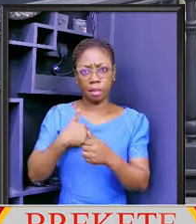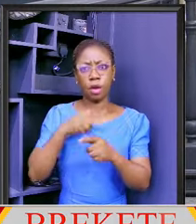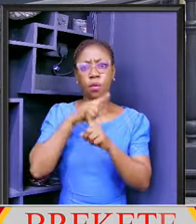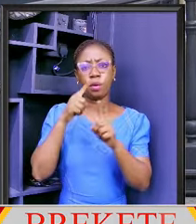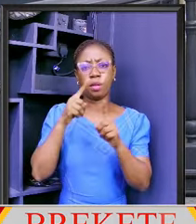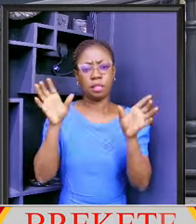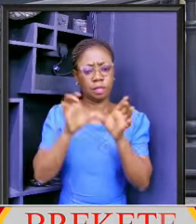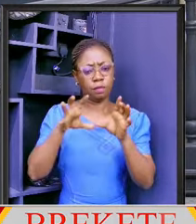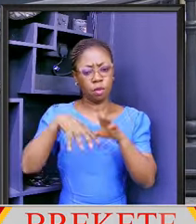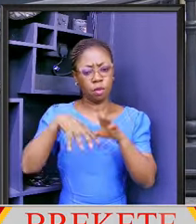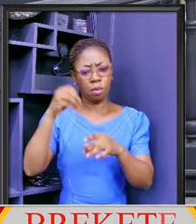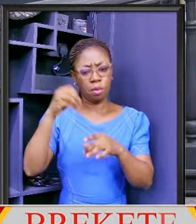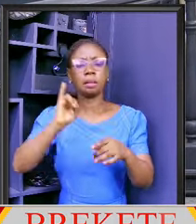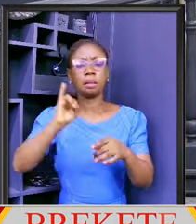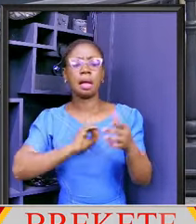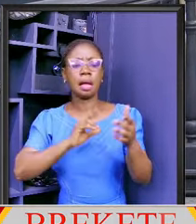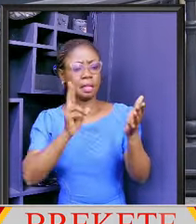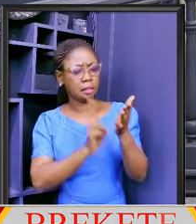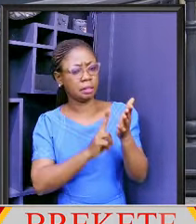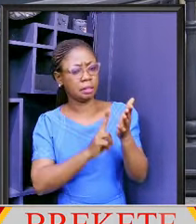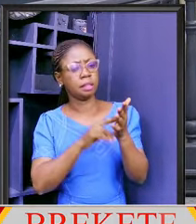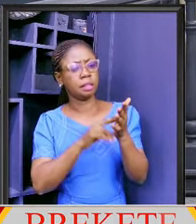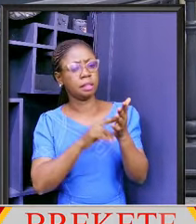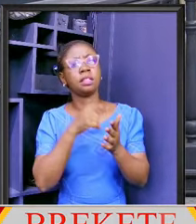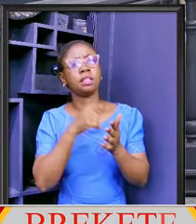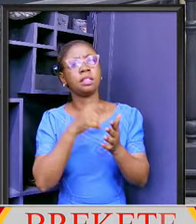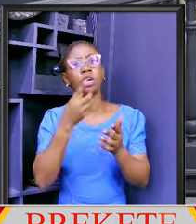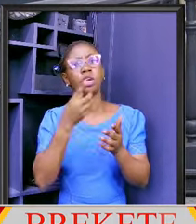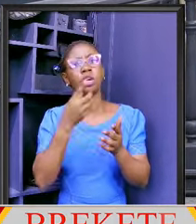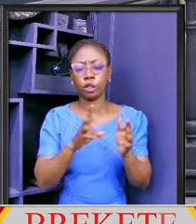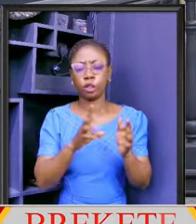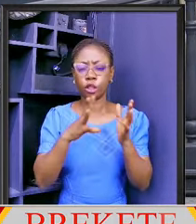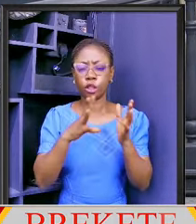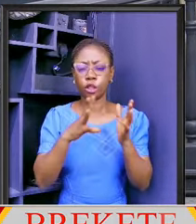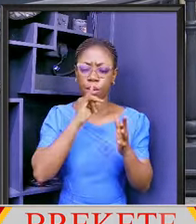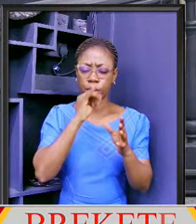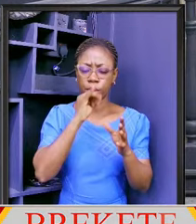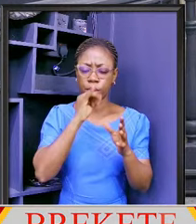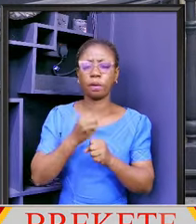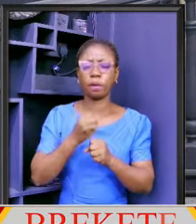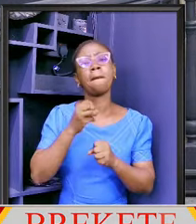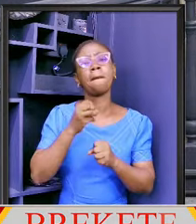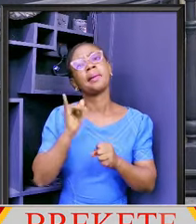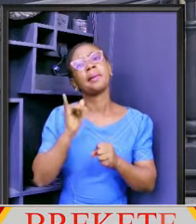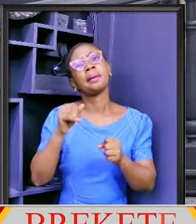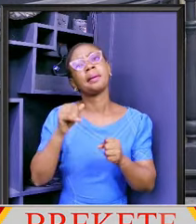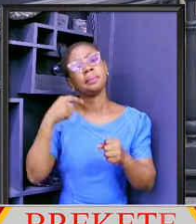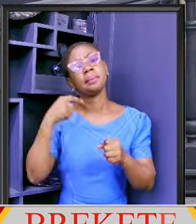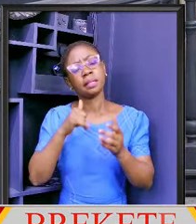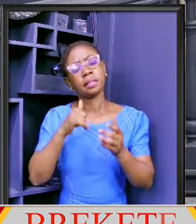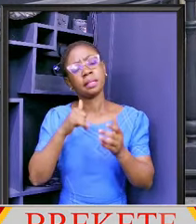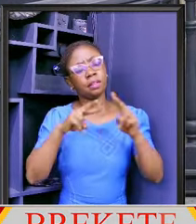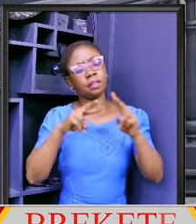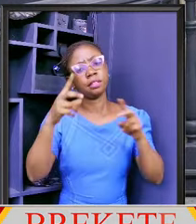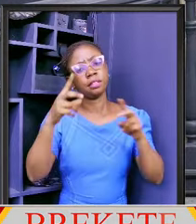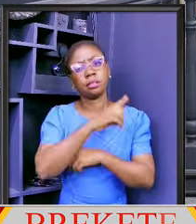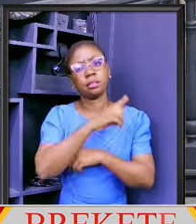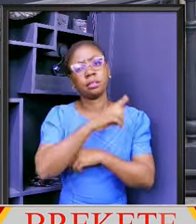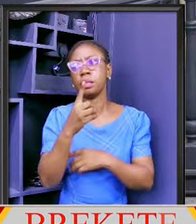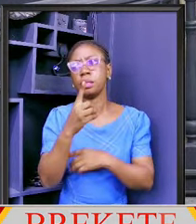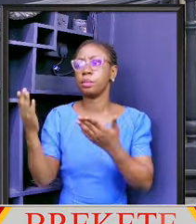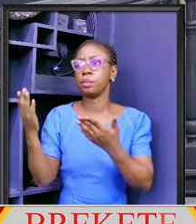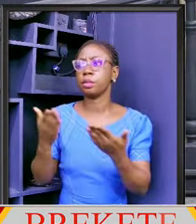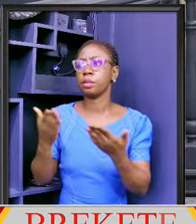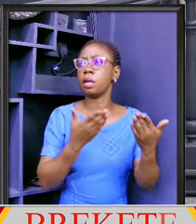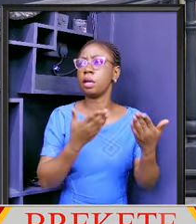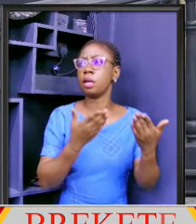out, I have signed that the original copy is received by me. That very day, they brought out the copy of the file. They saw where I